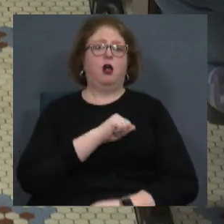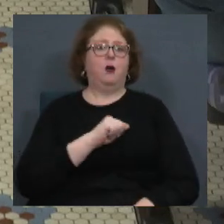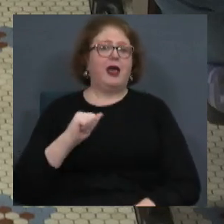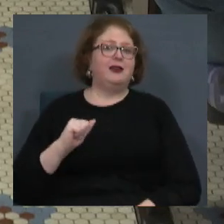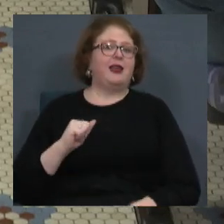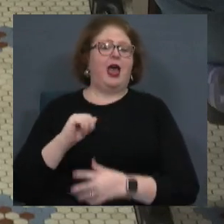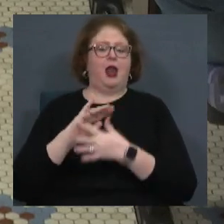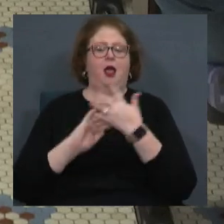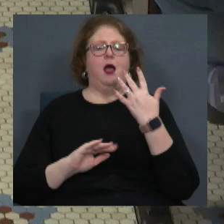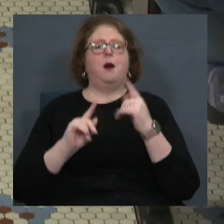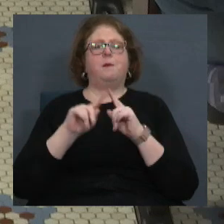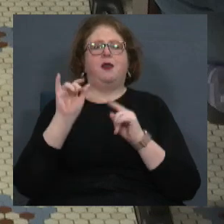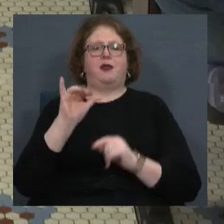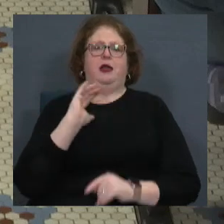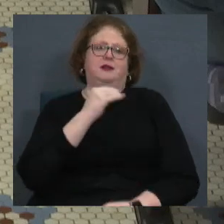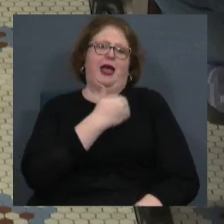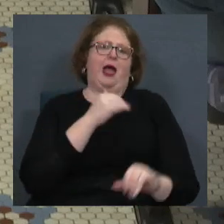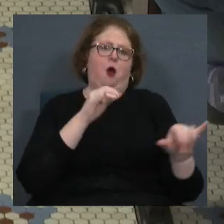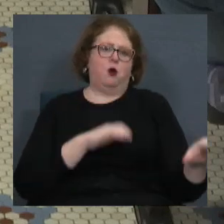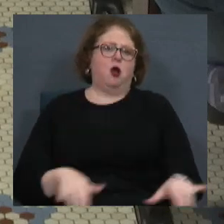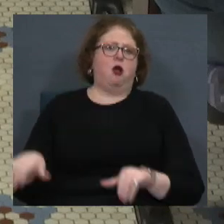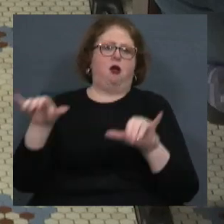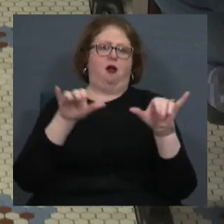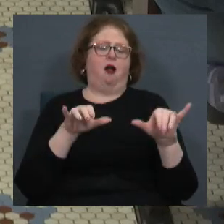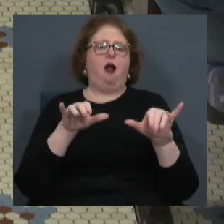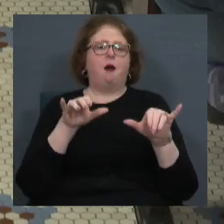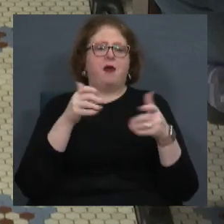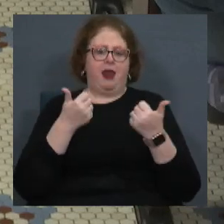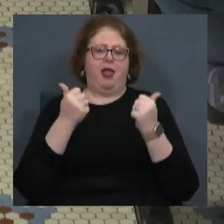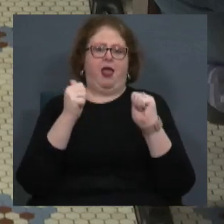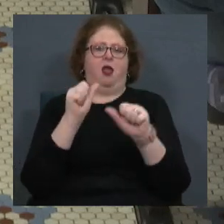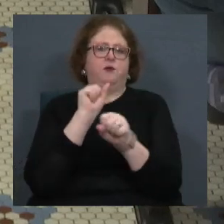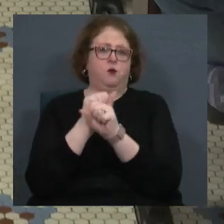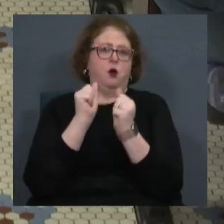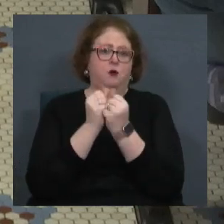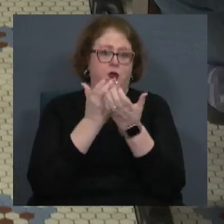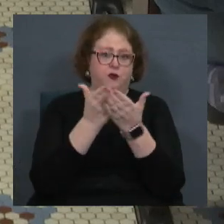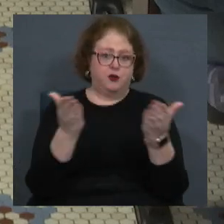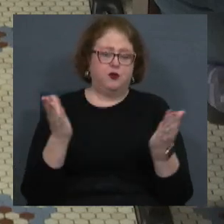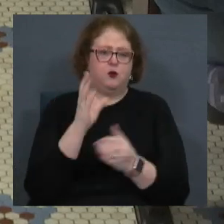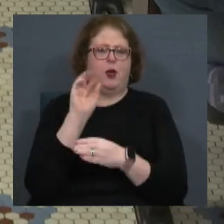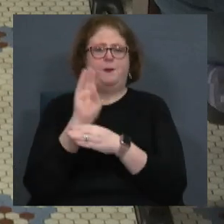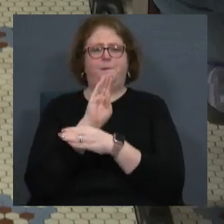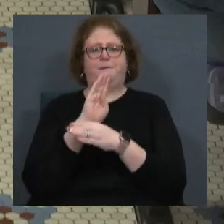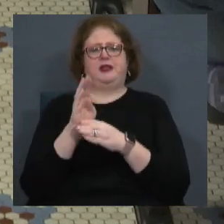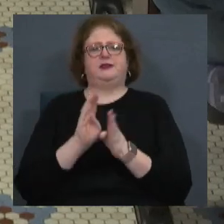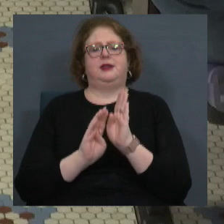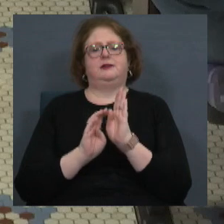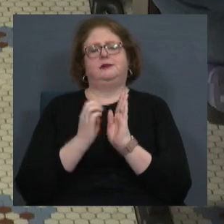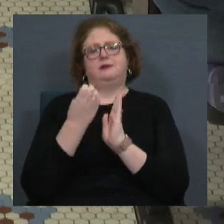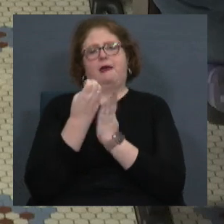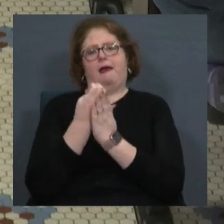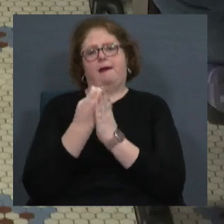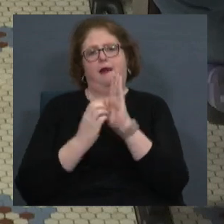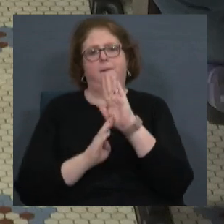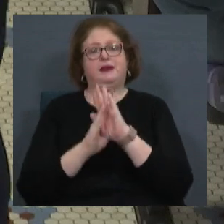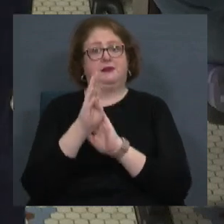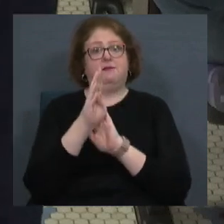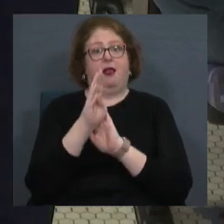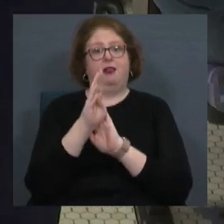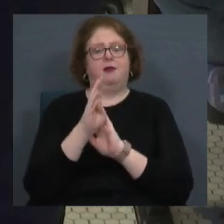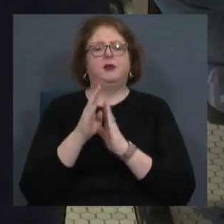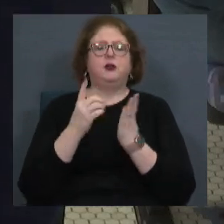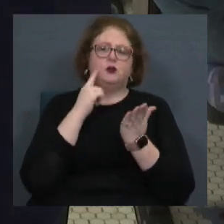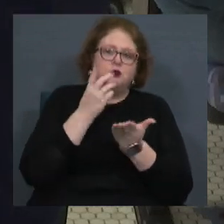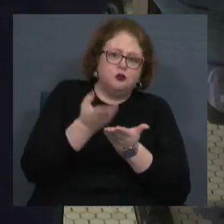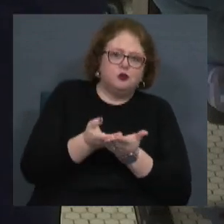a common effort. That's when we will work with you and work with the business community and economic development to really show why and where it